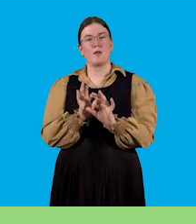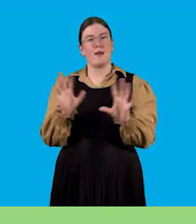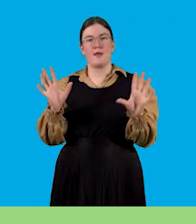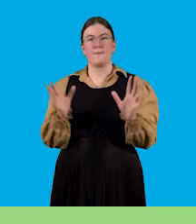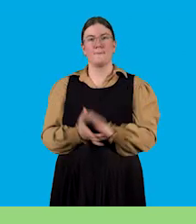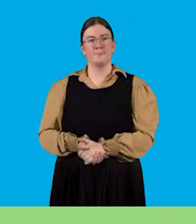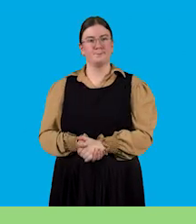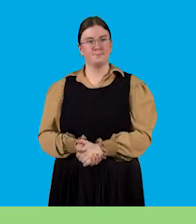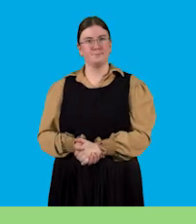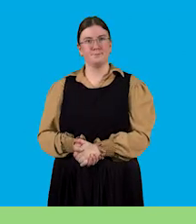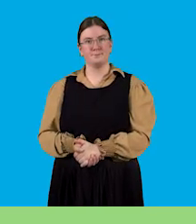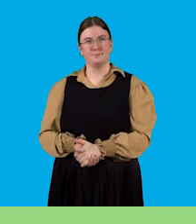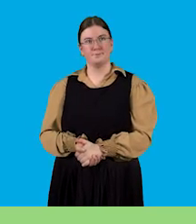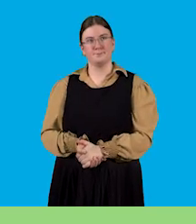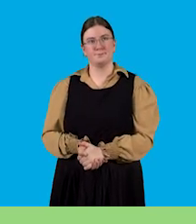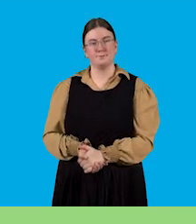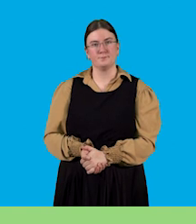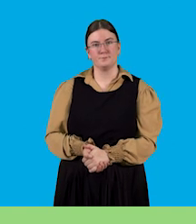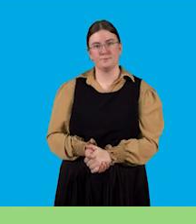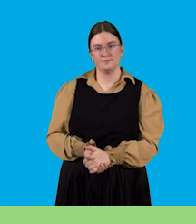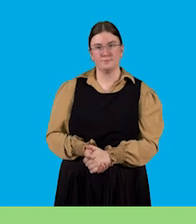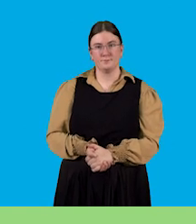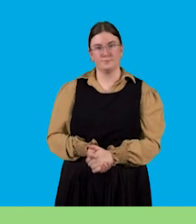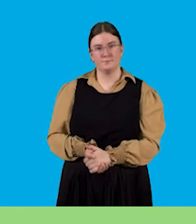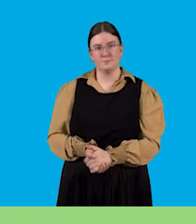be seen clearly.